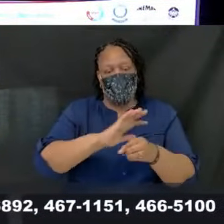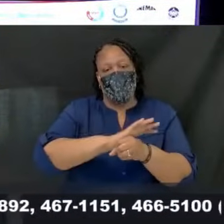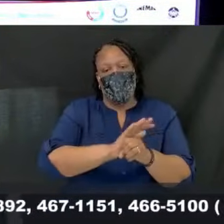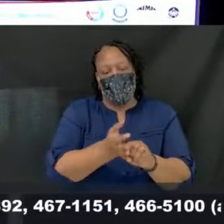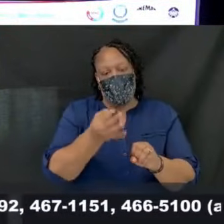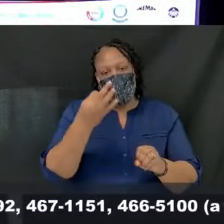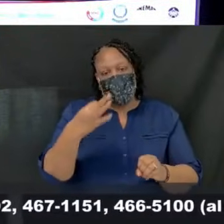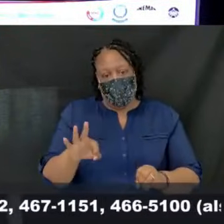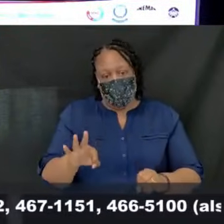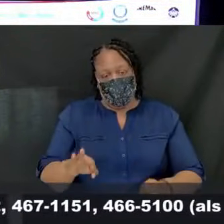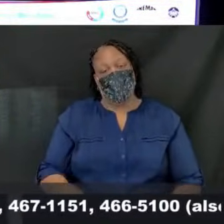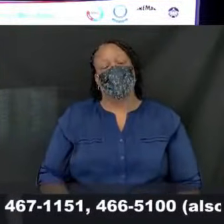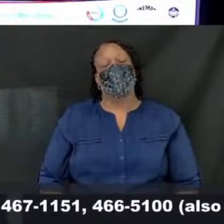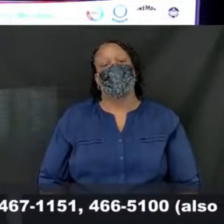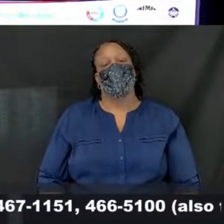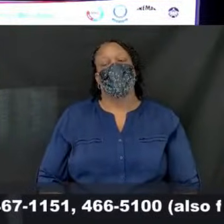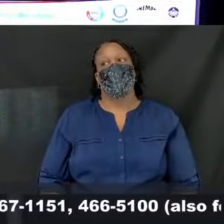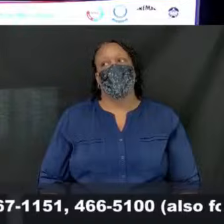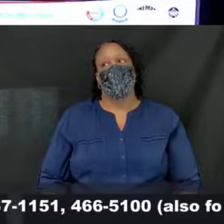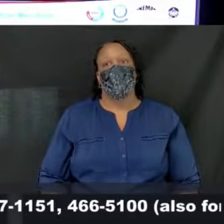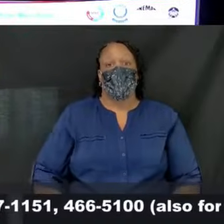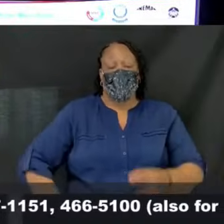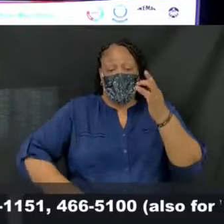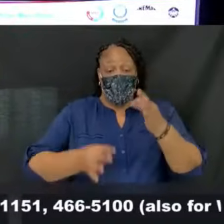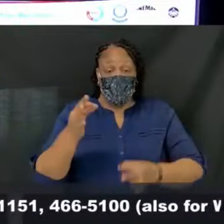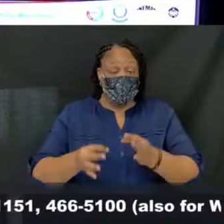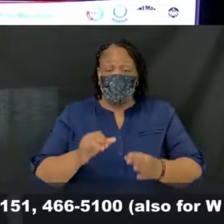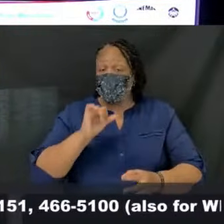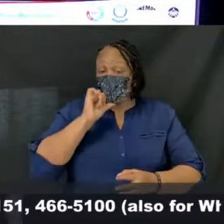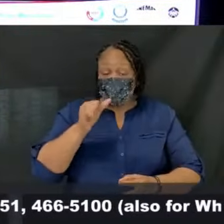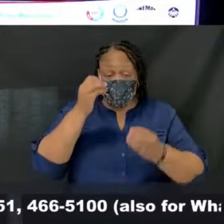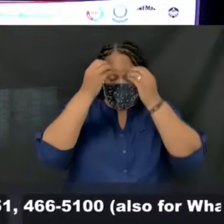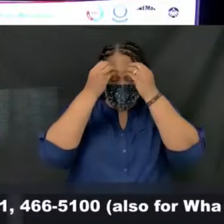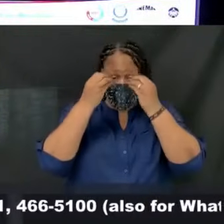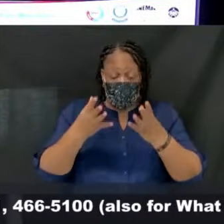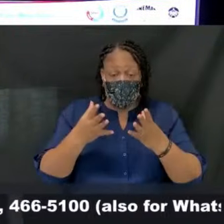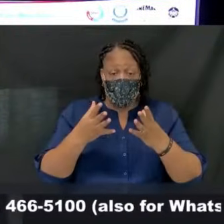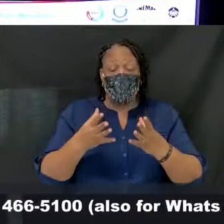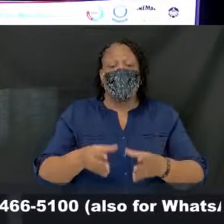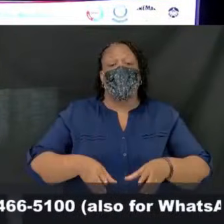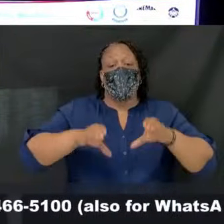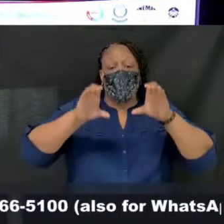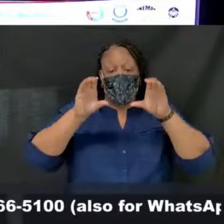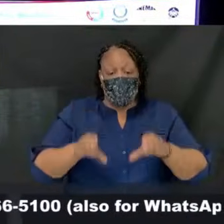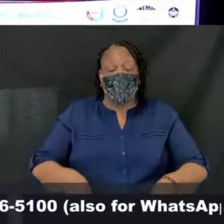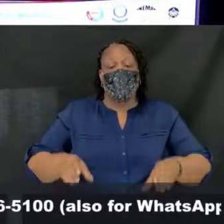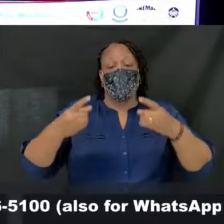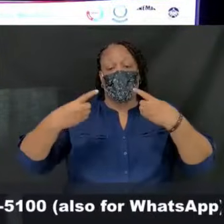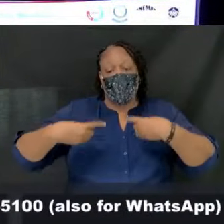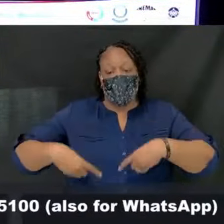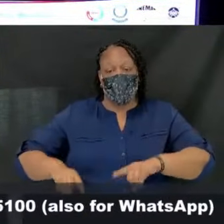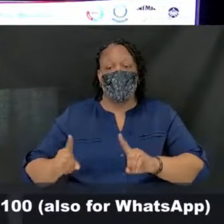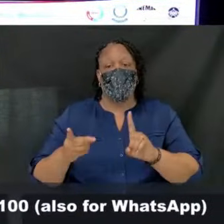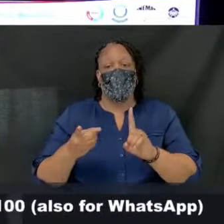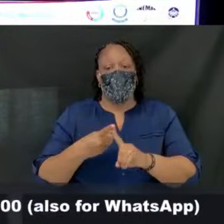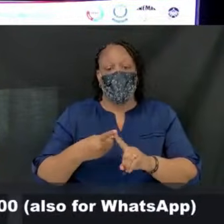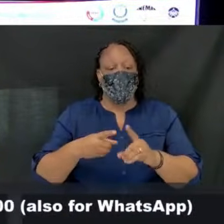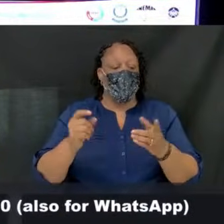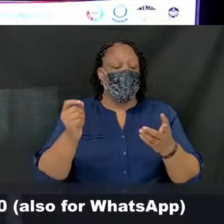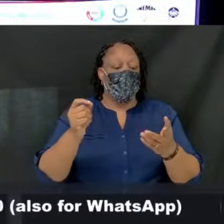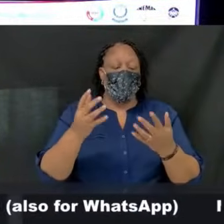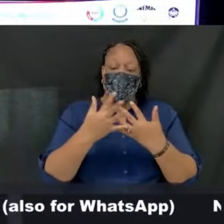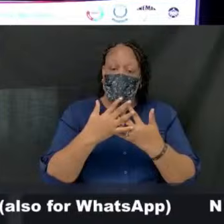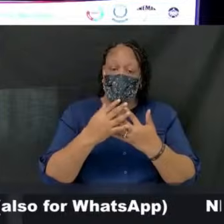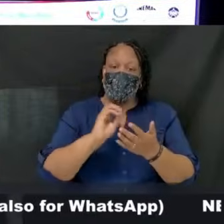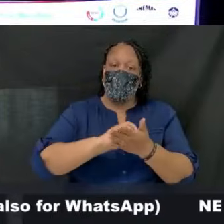Any person who contravenes or fails to comply with these regulations shall be liable on summary conviction to a fine not